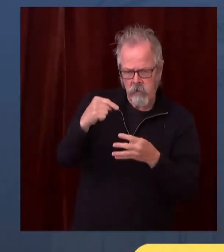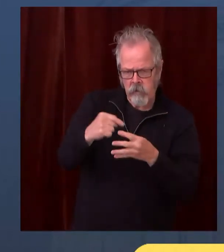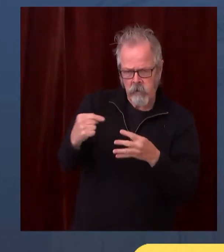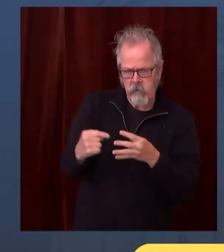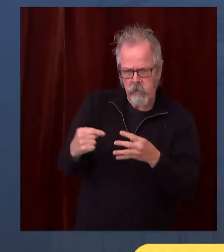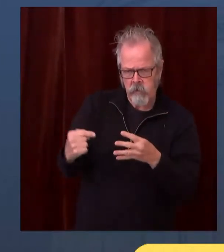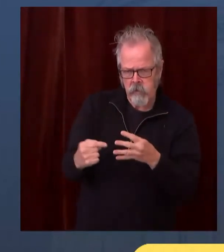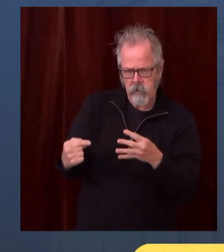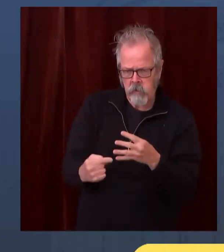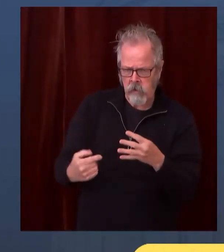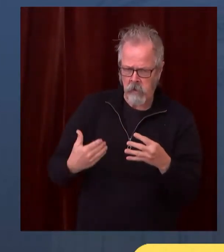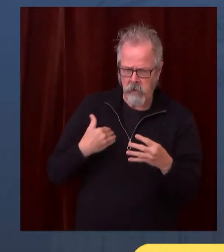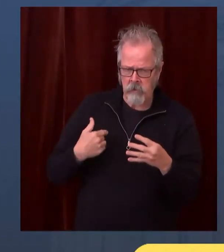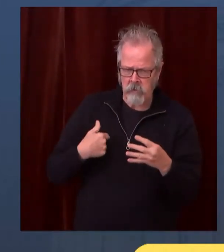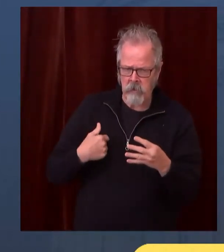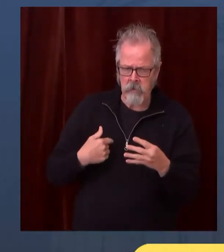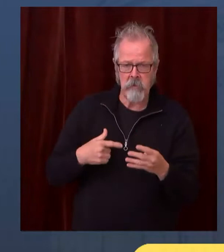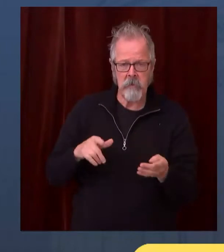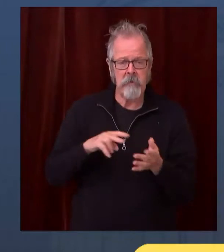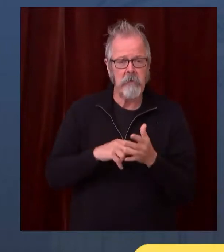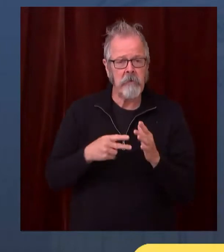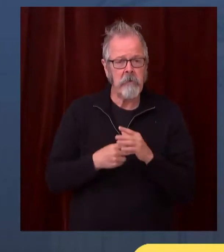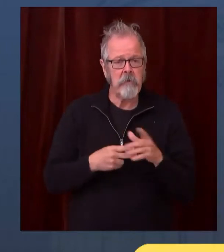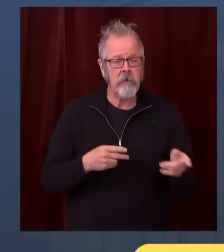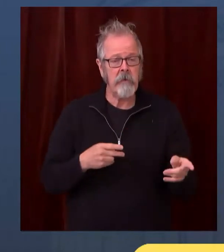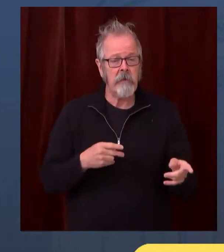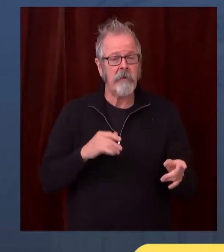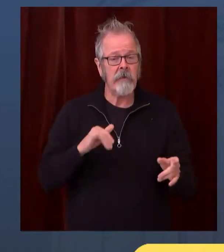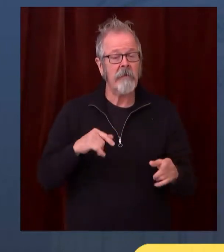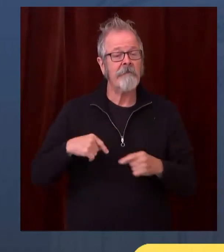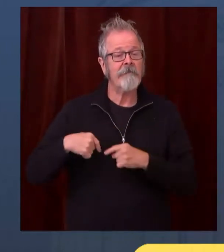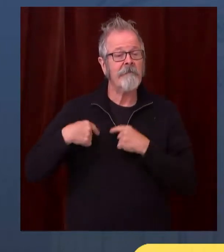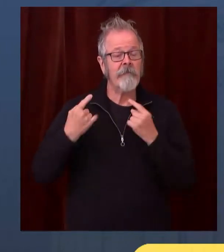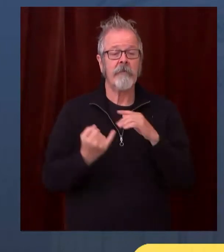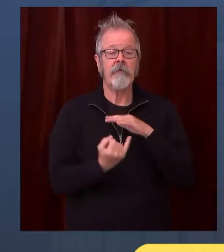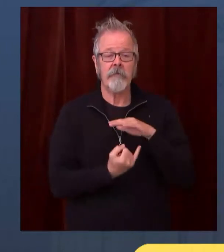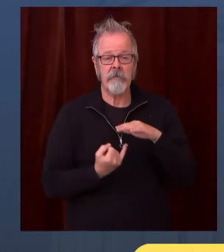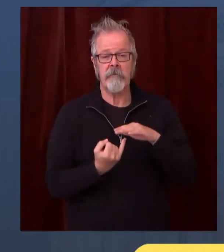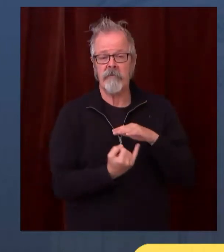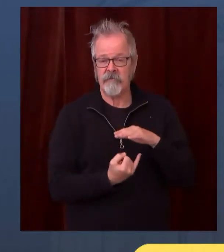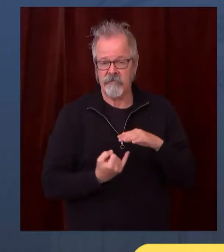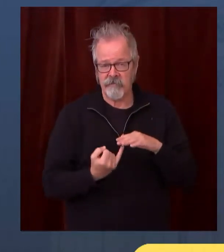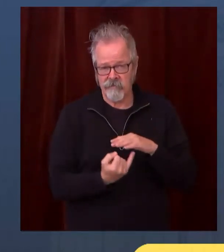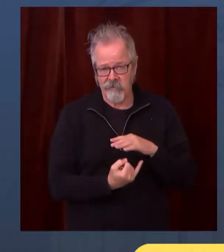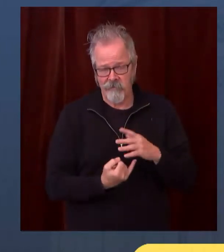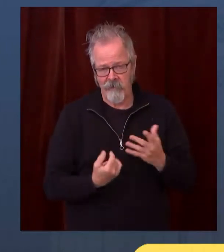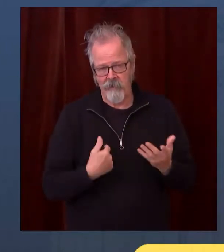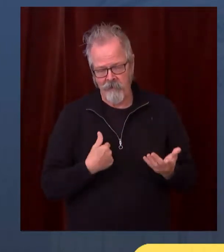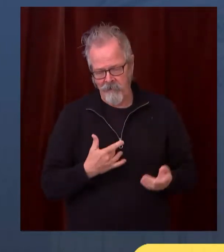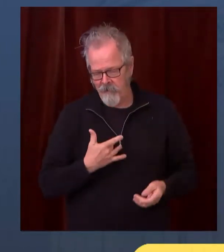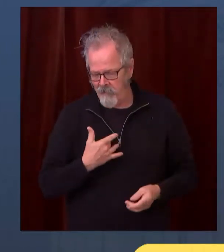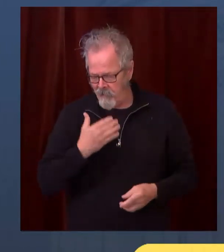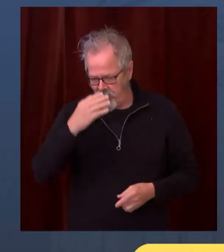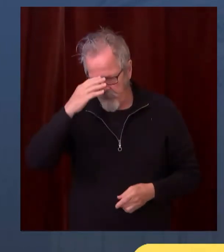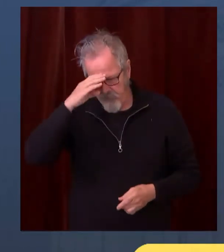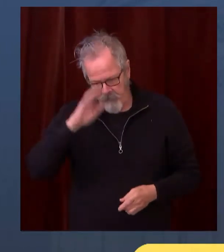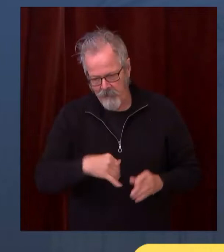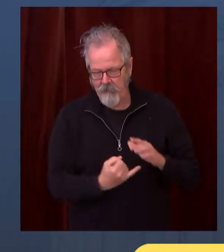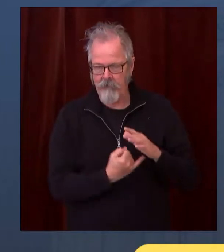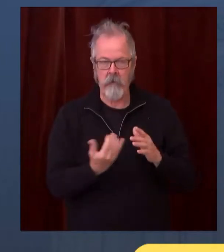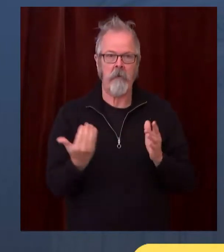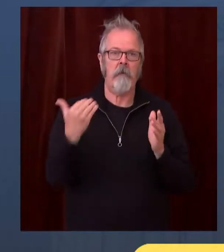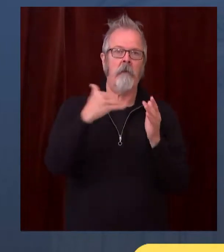So those were necessary decisions. They were the right decisions, but they're very difficult decisions. Difficult because that has